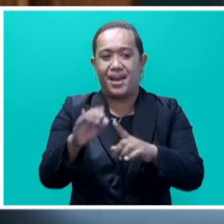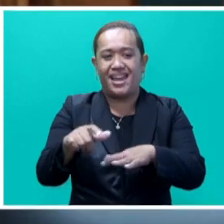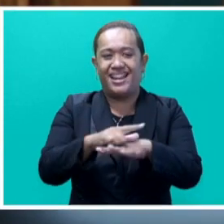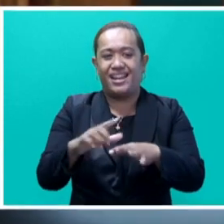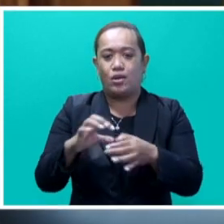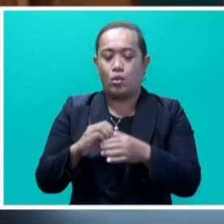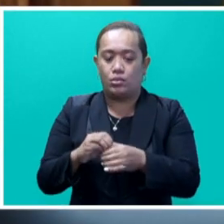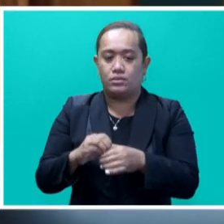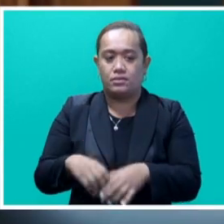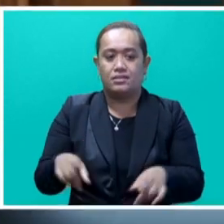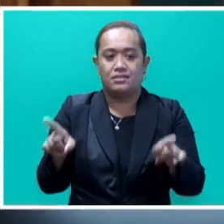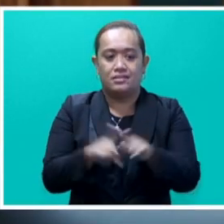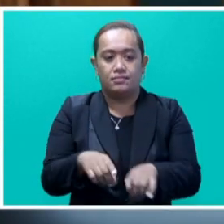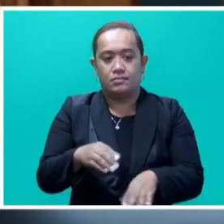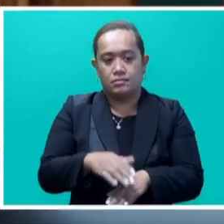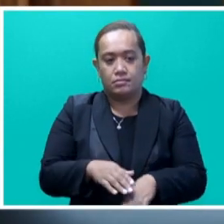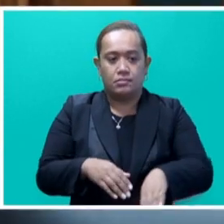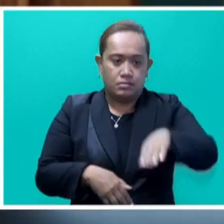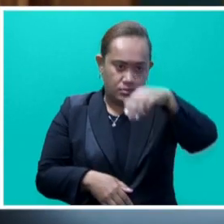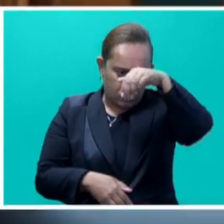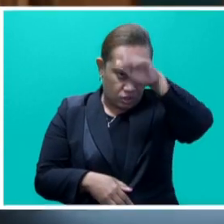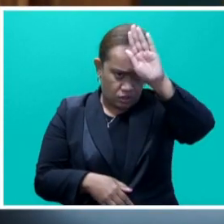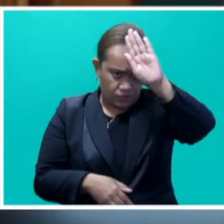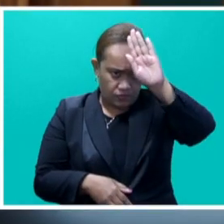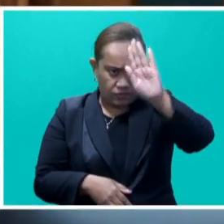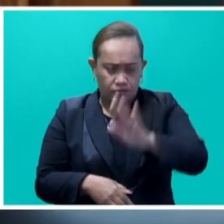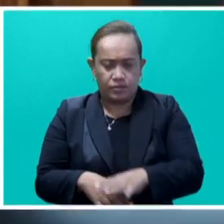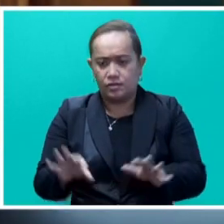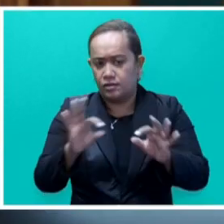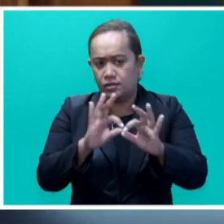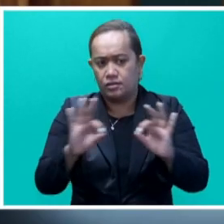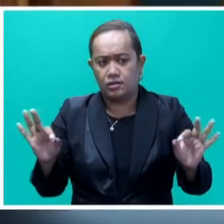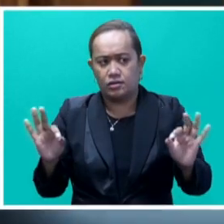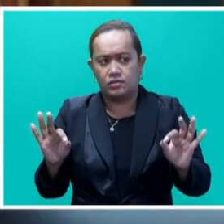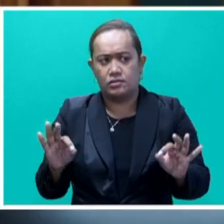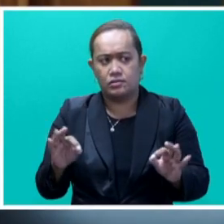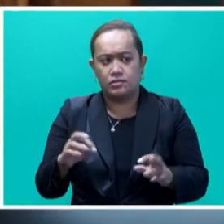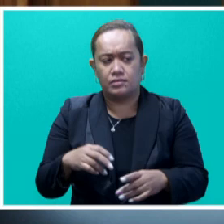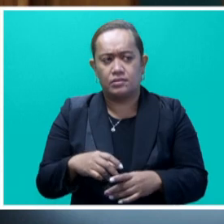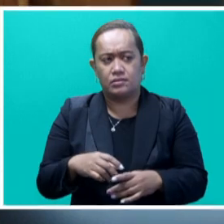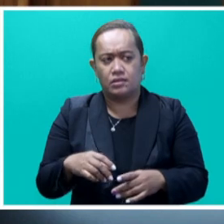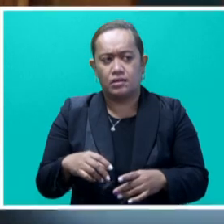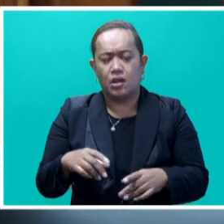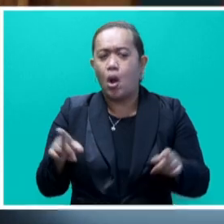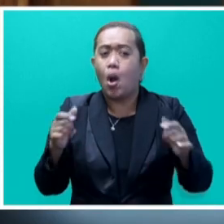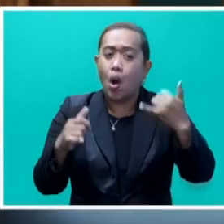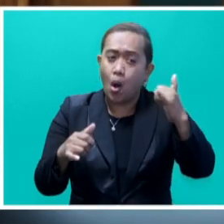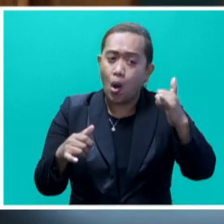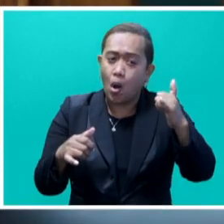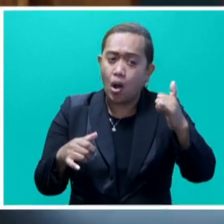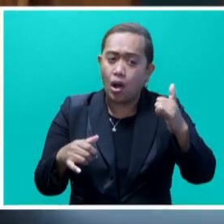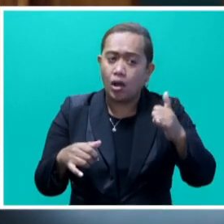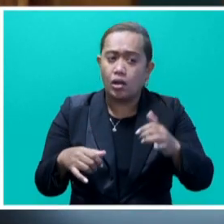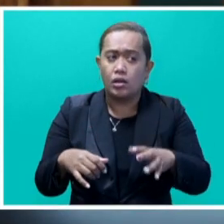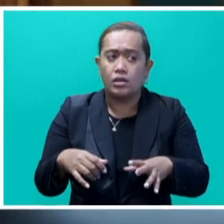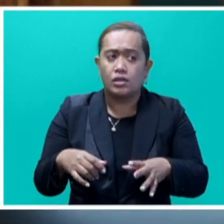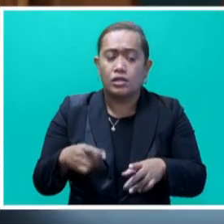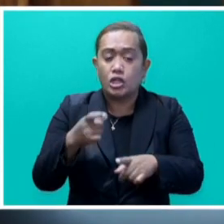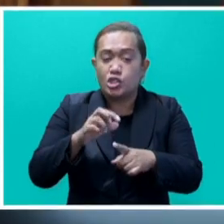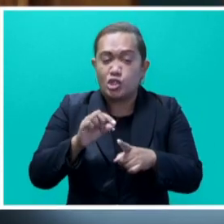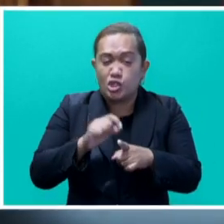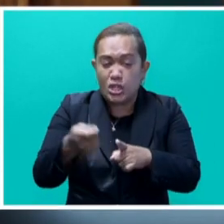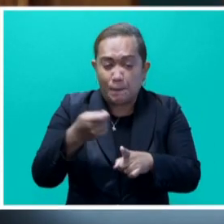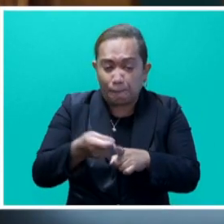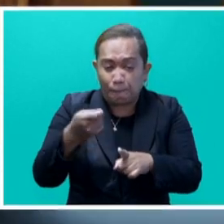Chips, Honorable Speaker, are not processed from logs that can be converted to sawn timber or other